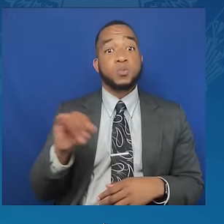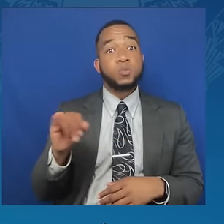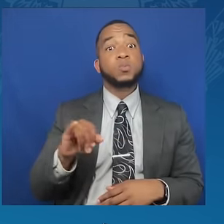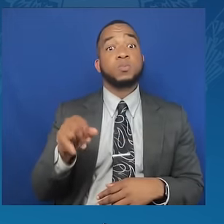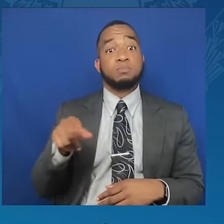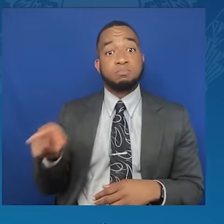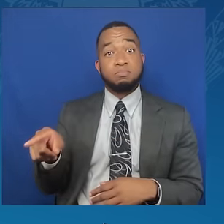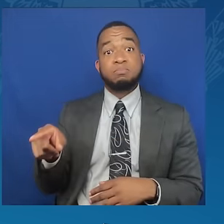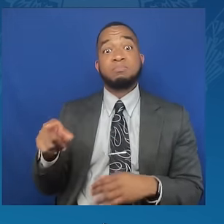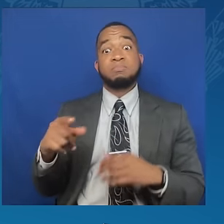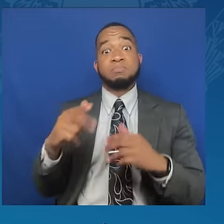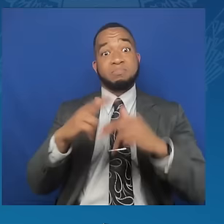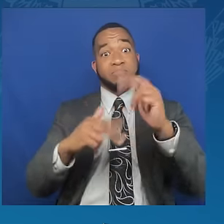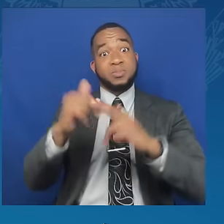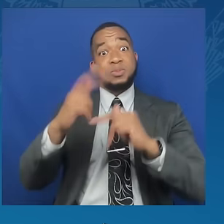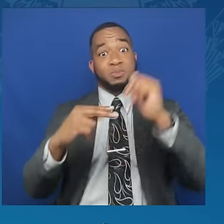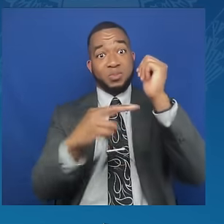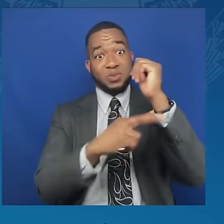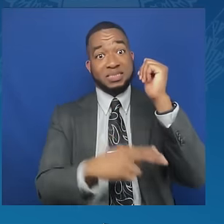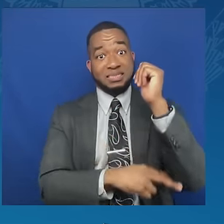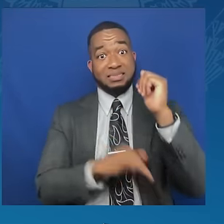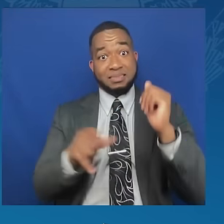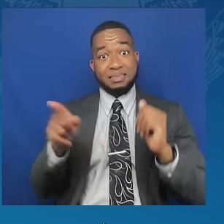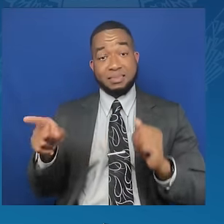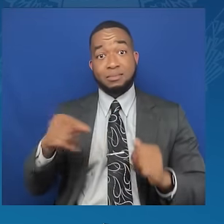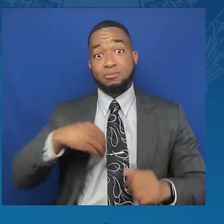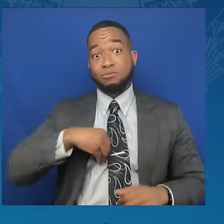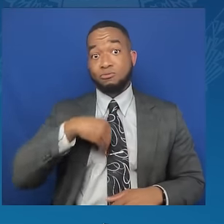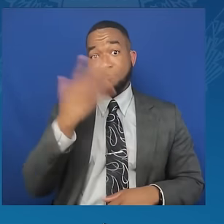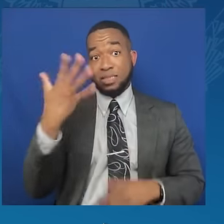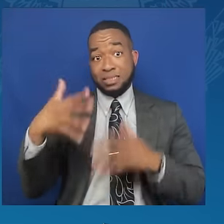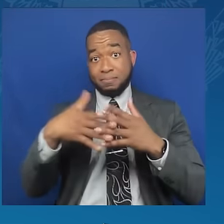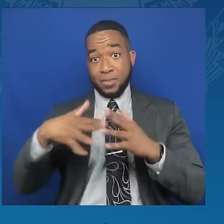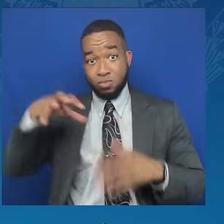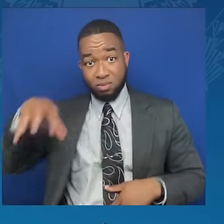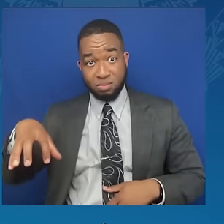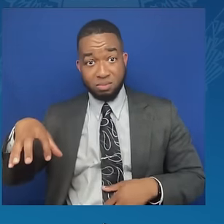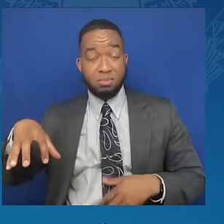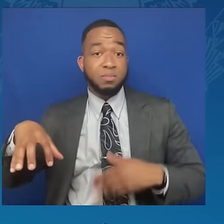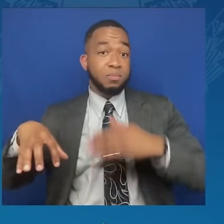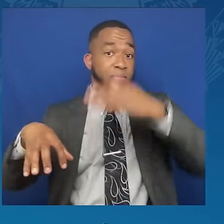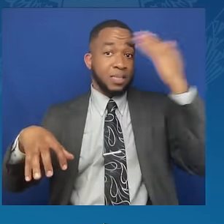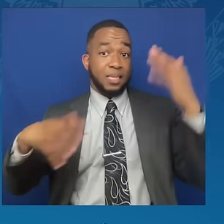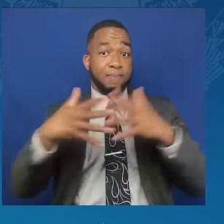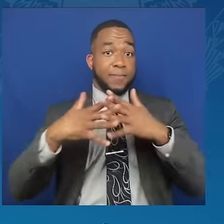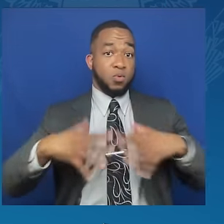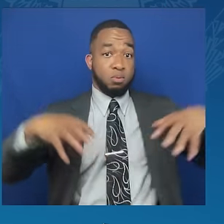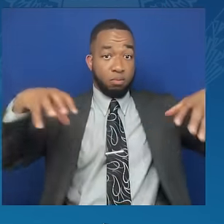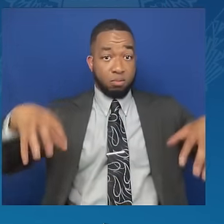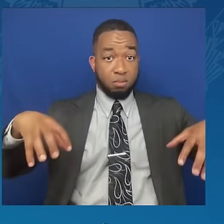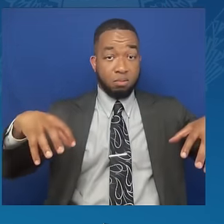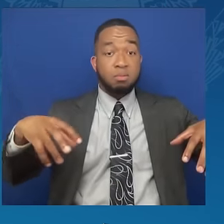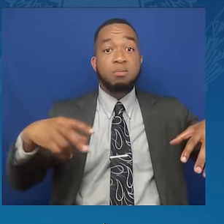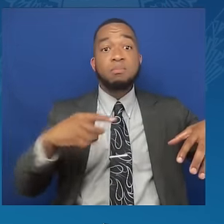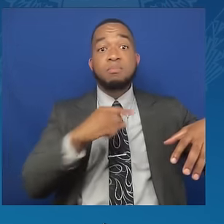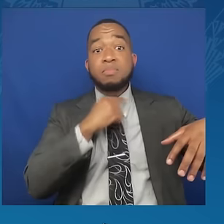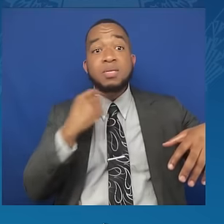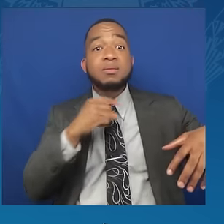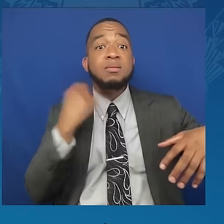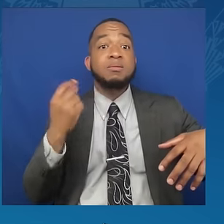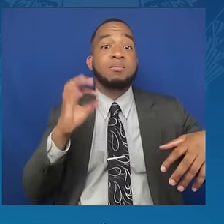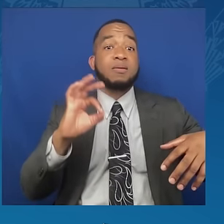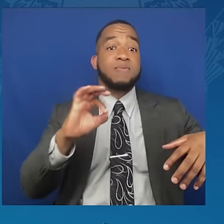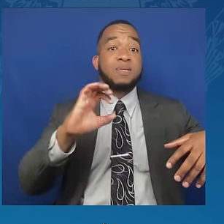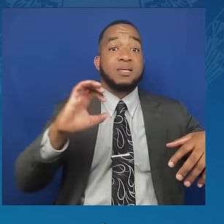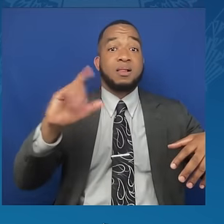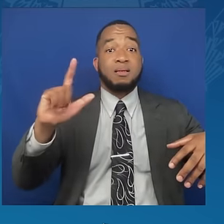black Americans, all sorts of Americans, and ministers and rabbis and members of SCLC and SNCC and folks of all ages